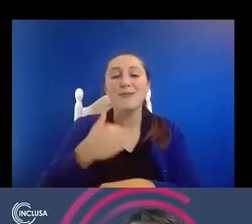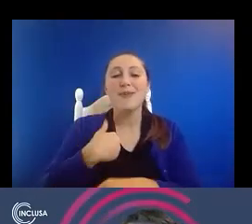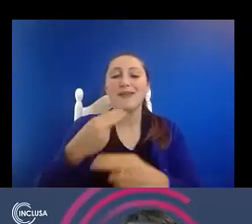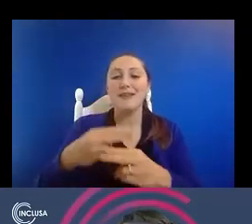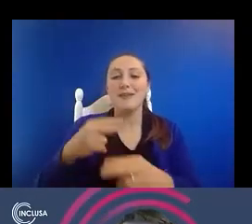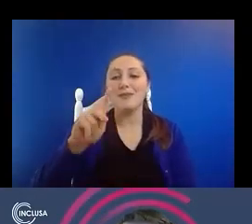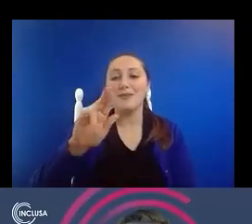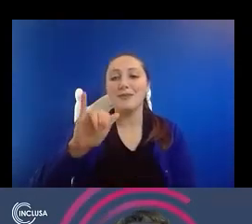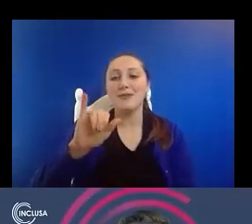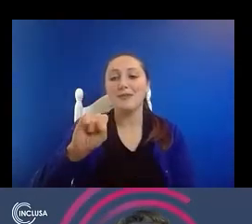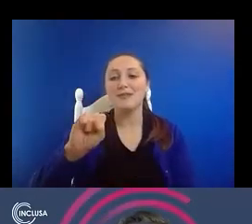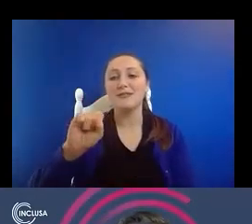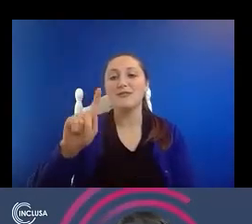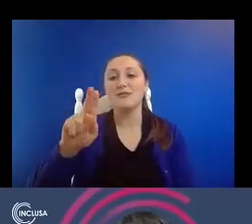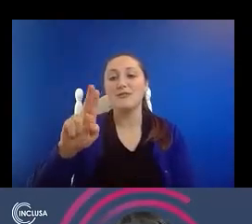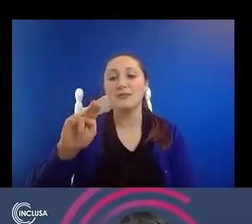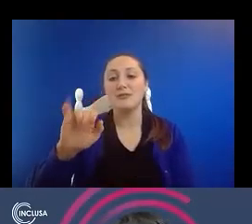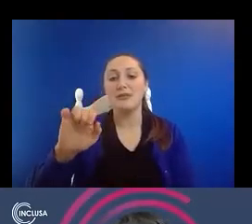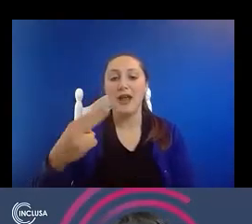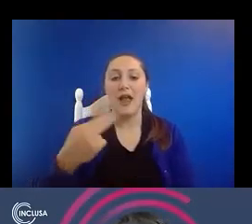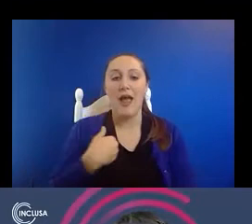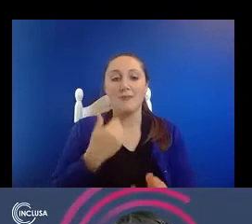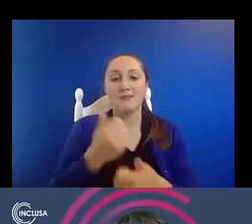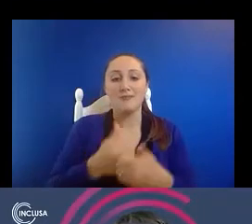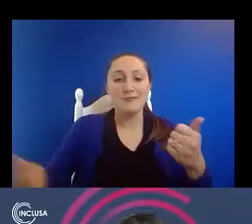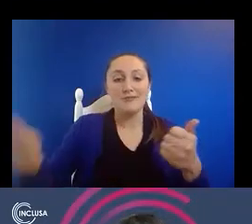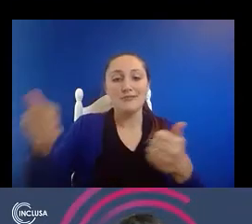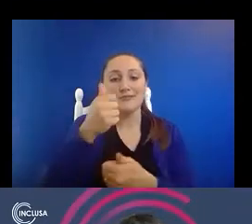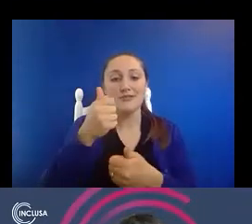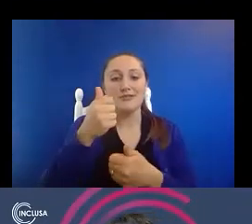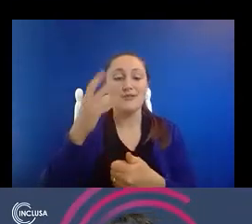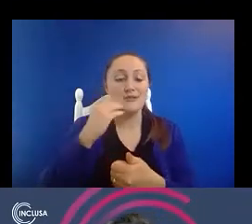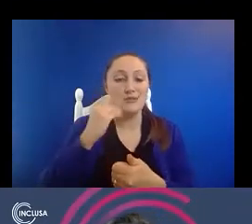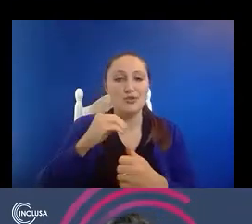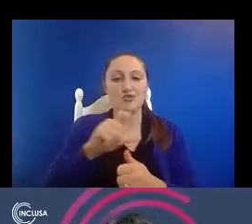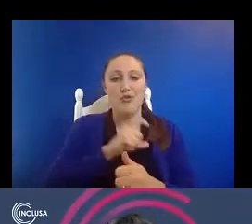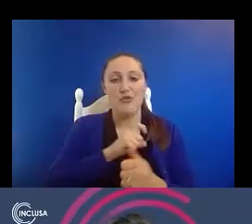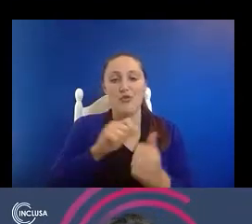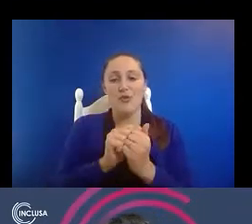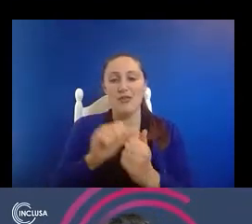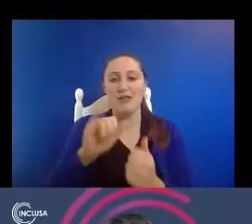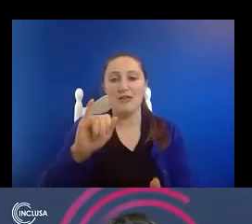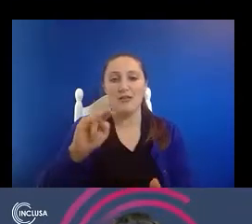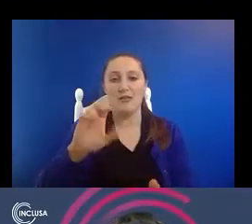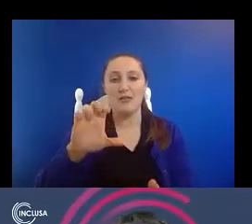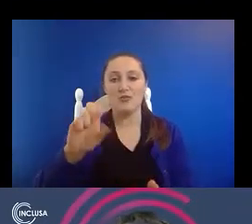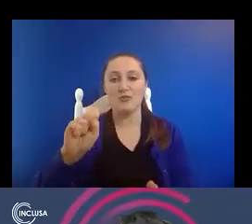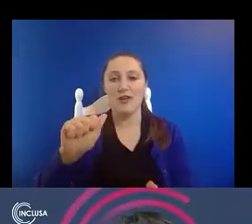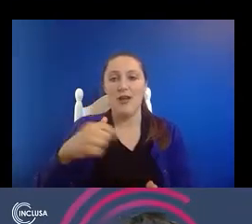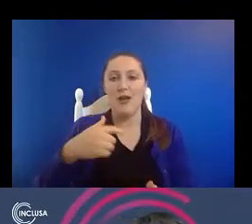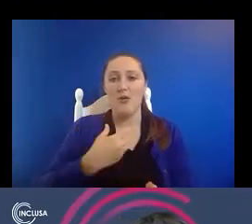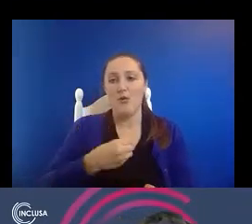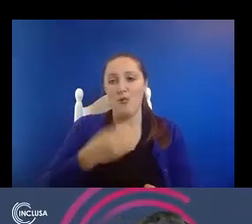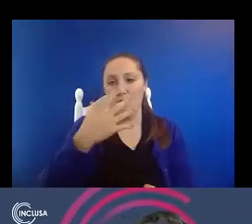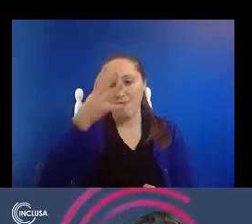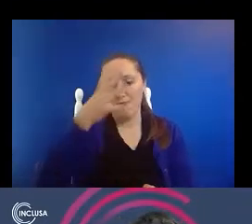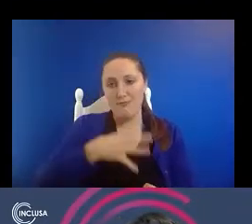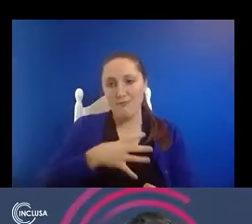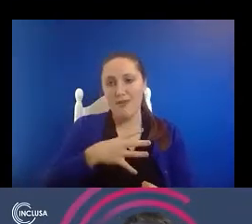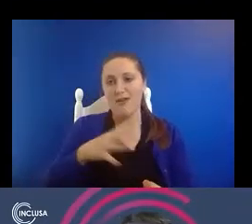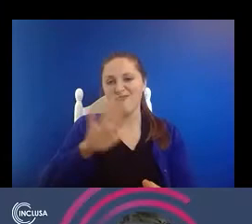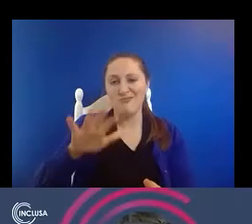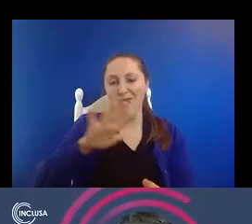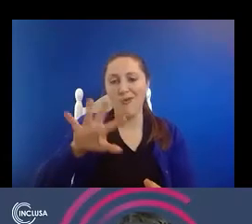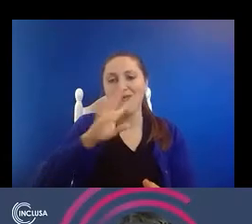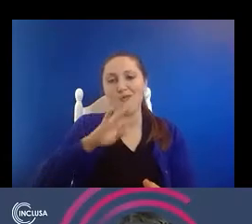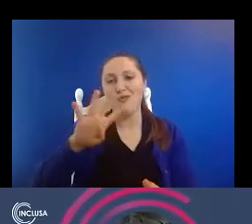Kubnick. I am the Chief Member Experience Officer with Inclusa. I'm a Caucasian male in my mid-40s with brown short hair. I'm wearing a